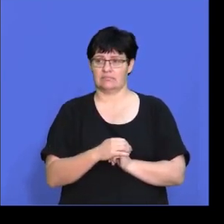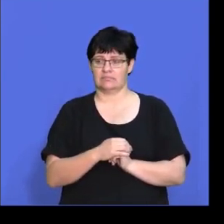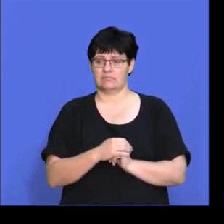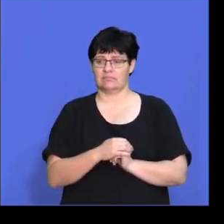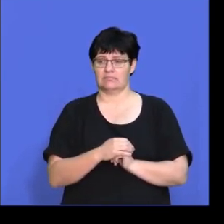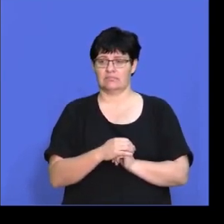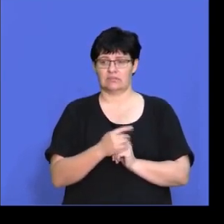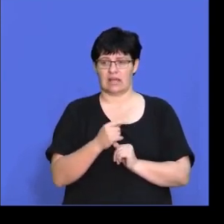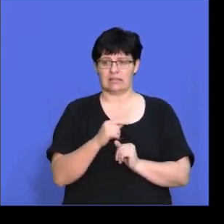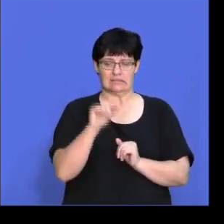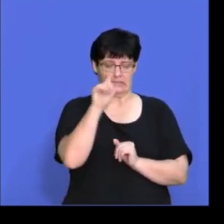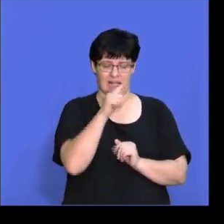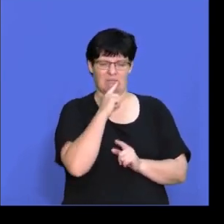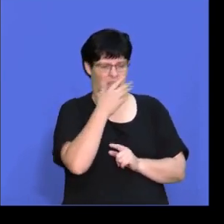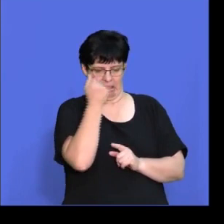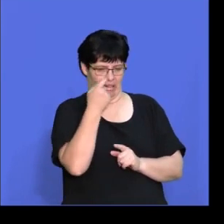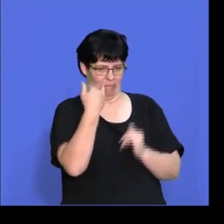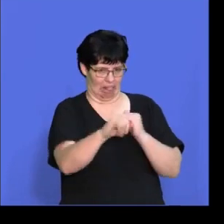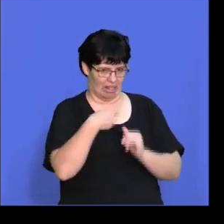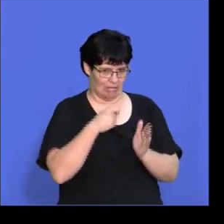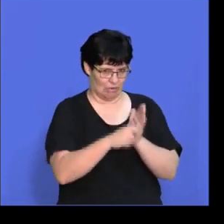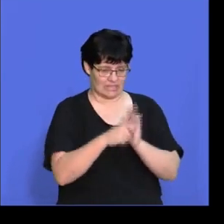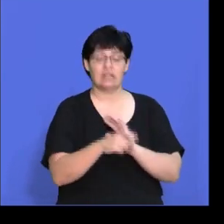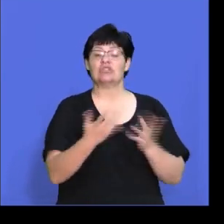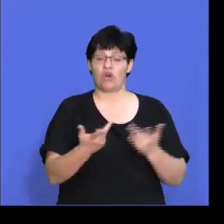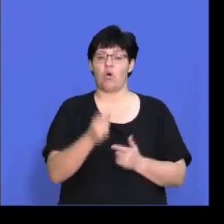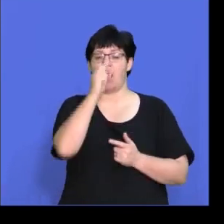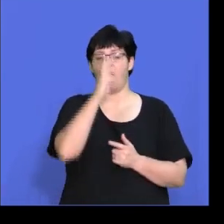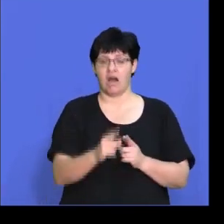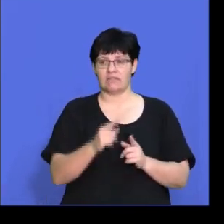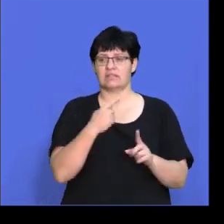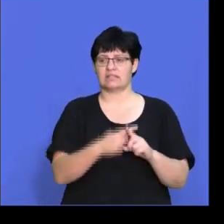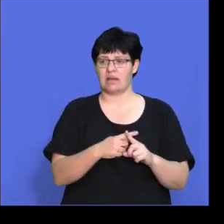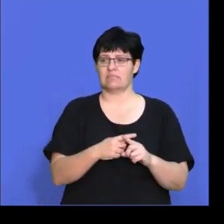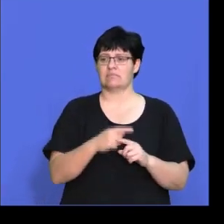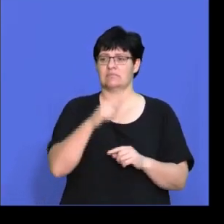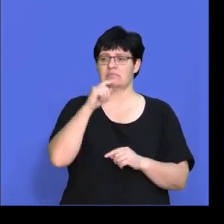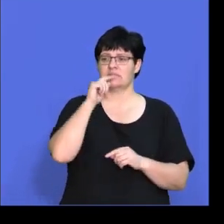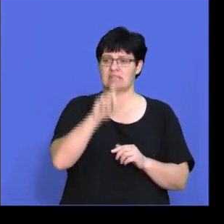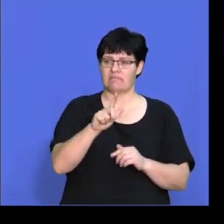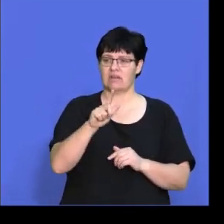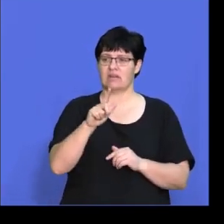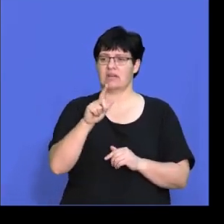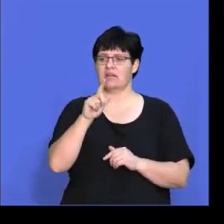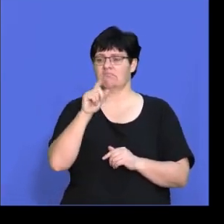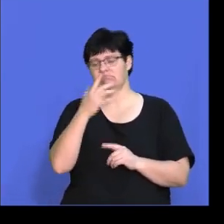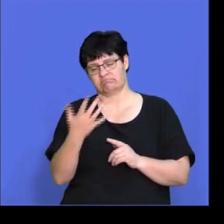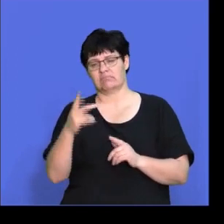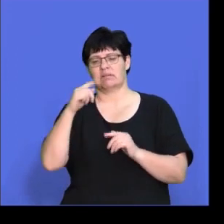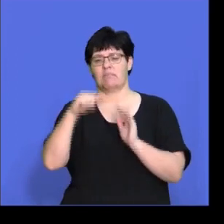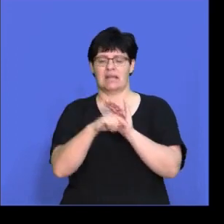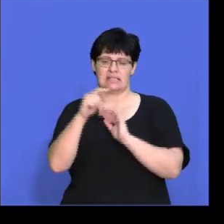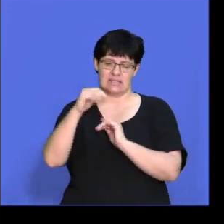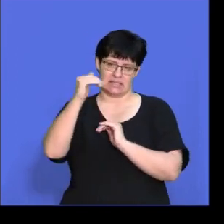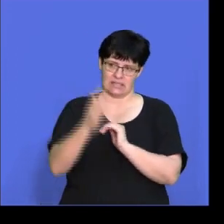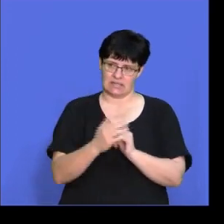7 came out a little bit funny. Don't know what happened there. Okay, so it's a half times 7 times 12 minus t. All right, this little